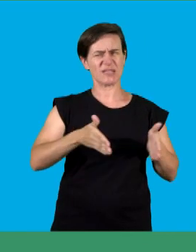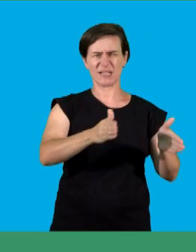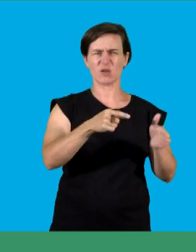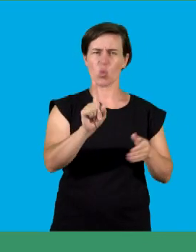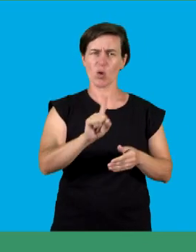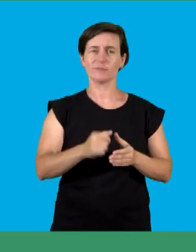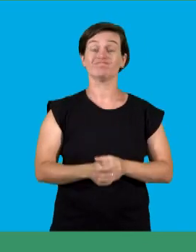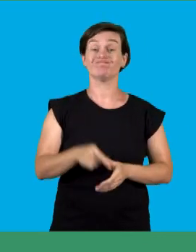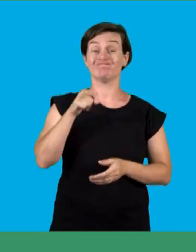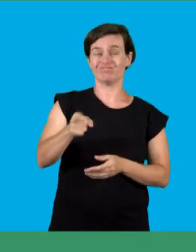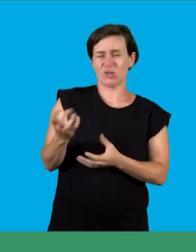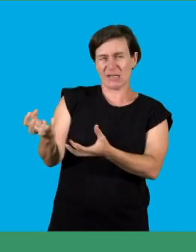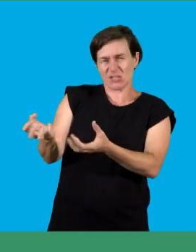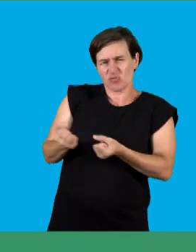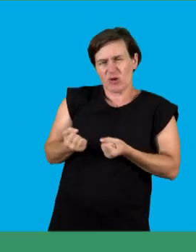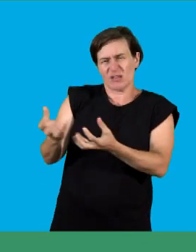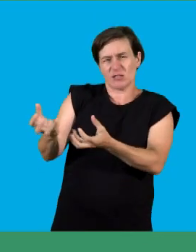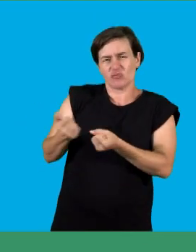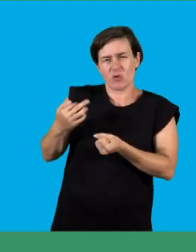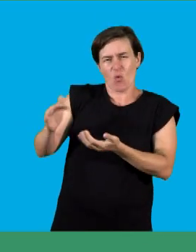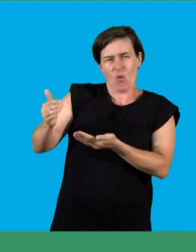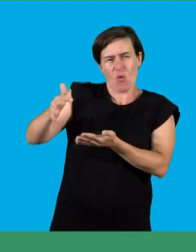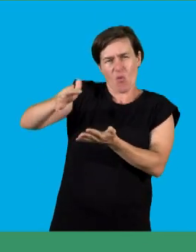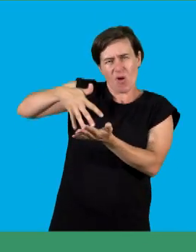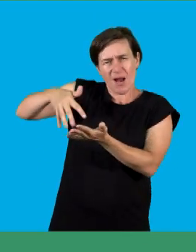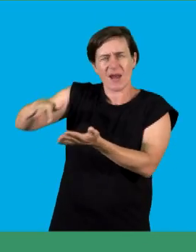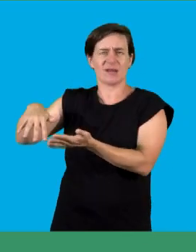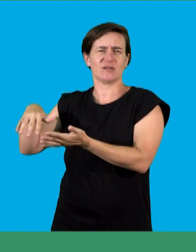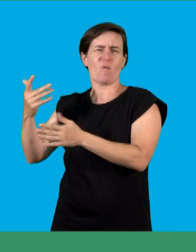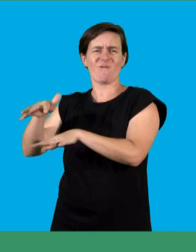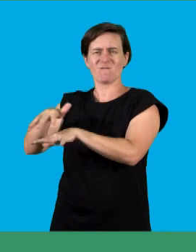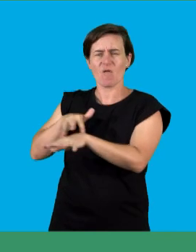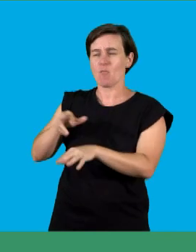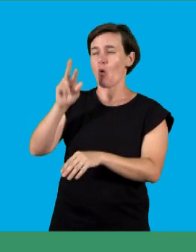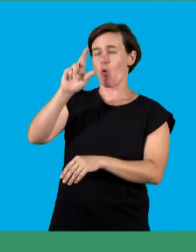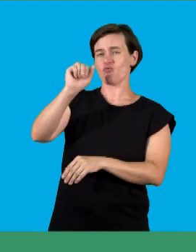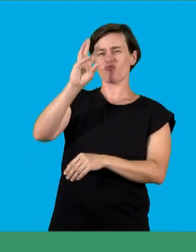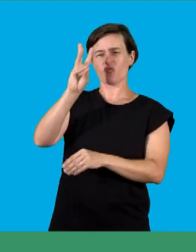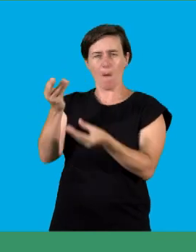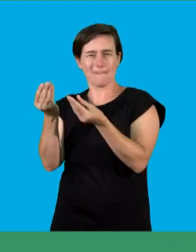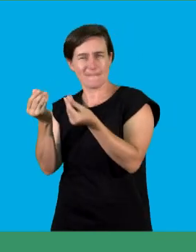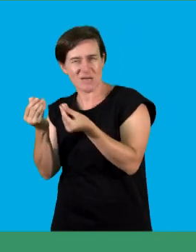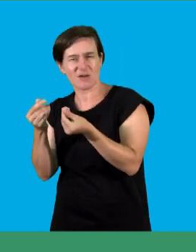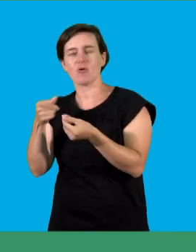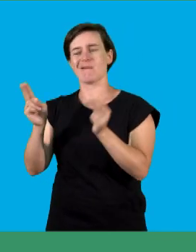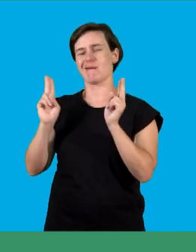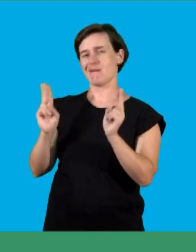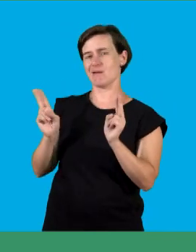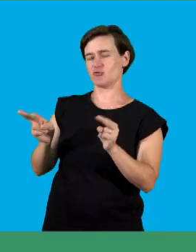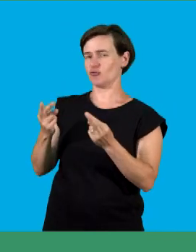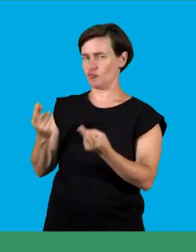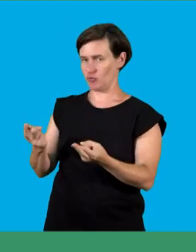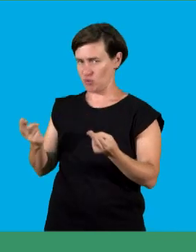sector deals with the extraction or collecting or cultivating of raw materials and